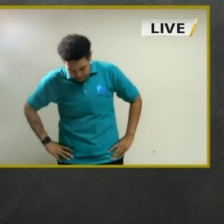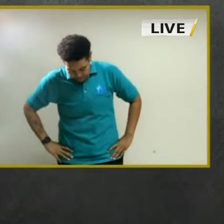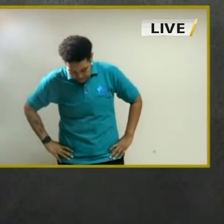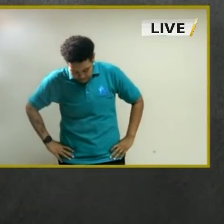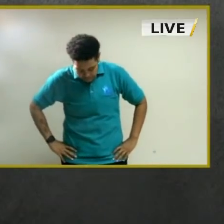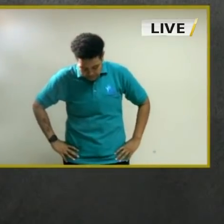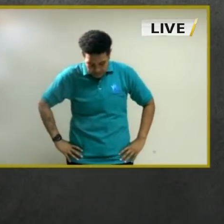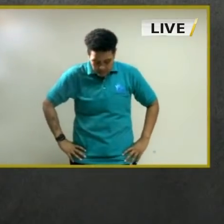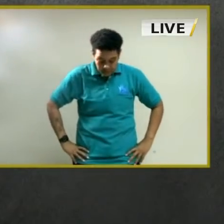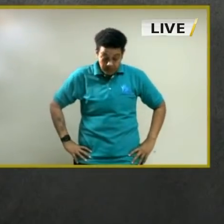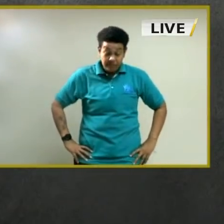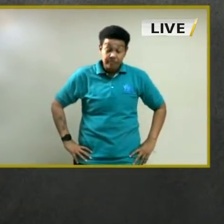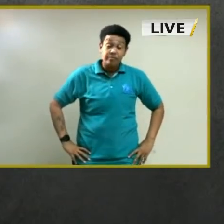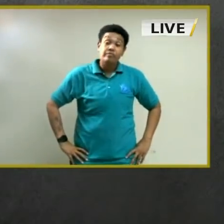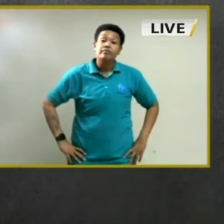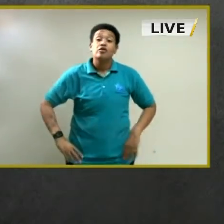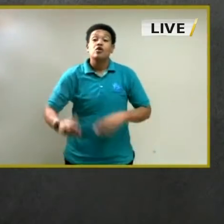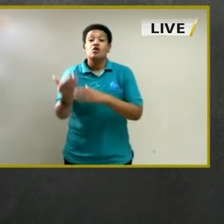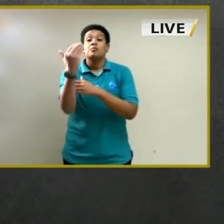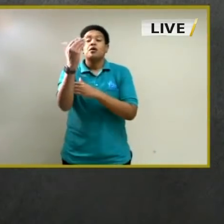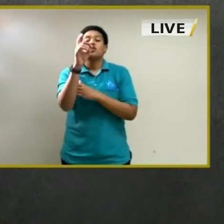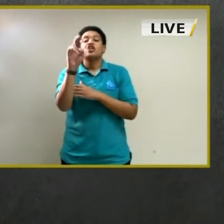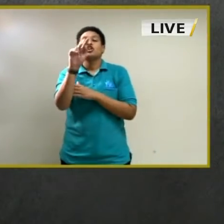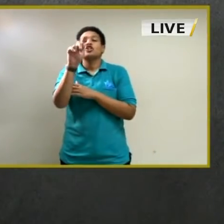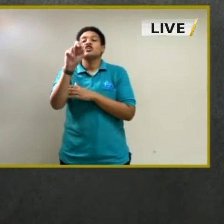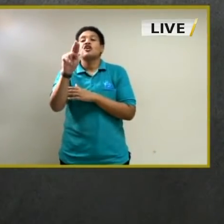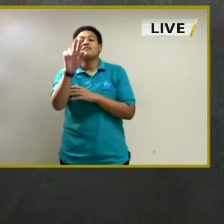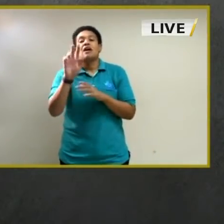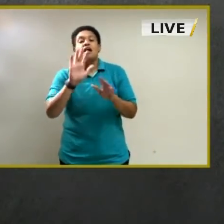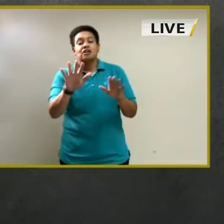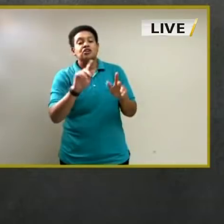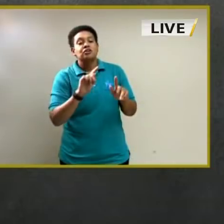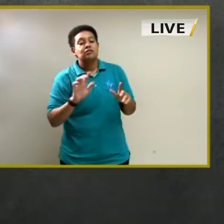Yes, good morning, Dr. Tufton, and to your members.